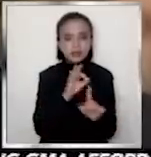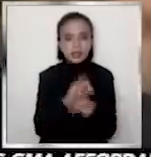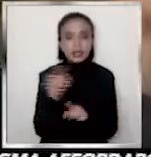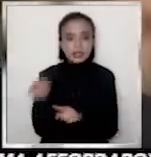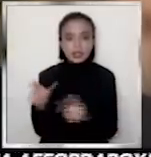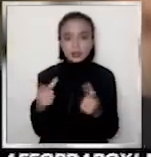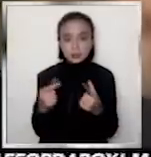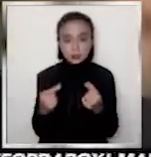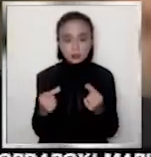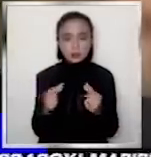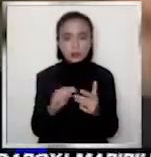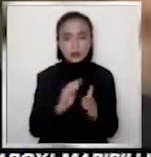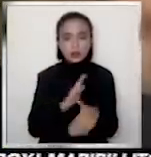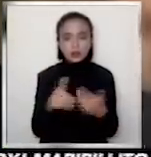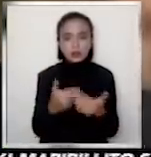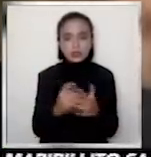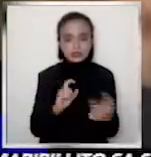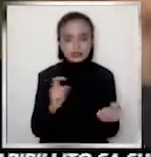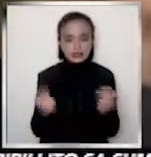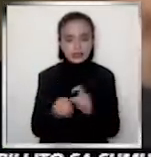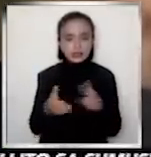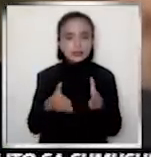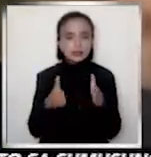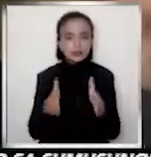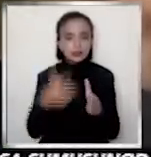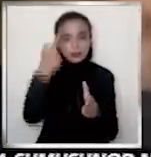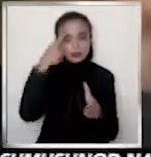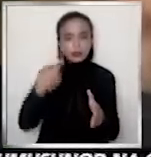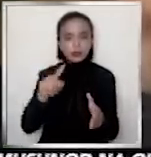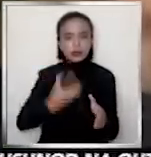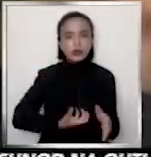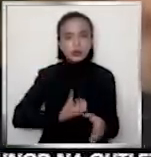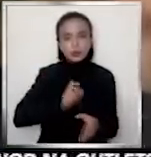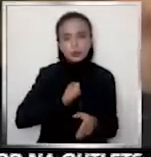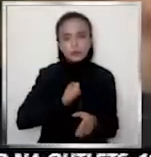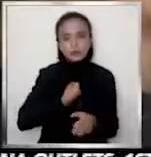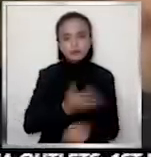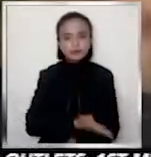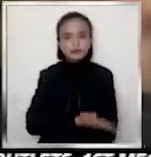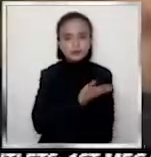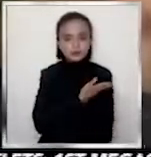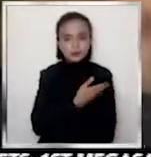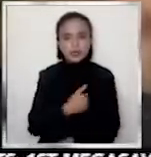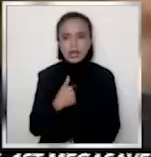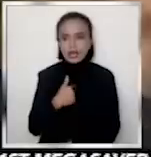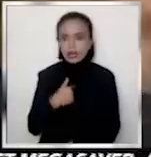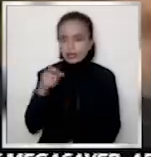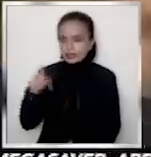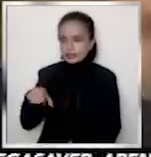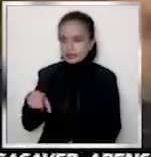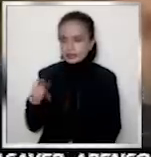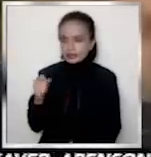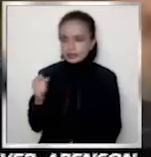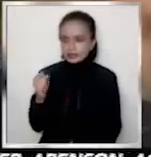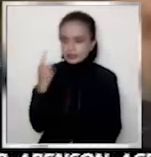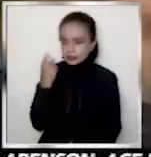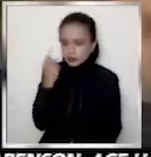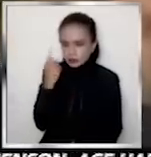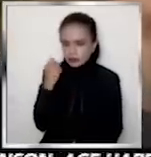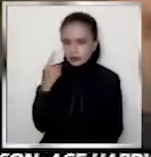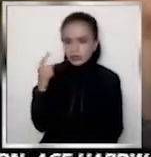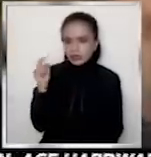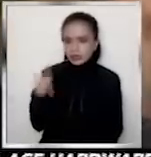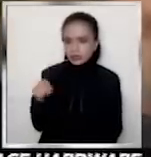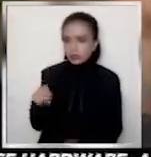direction na ito for her personal growth. I needed them to understand that this is everything